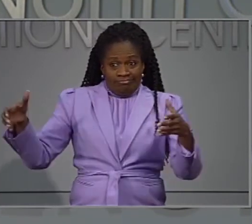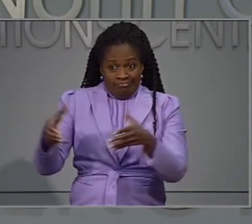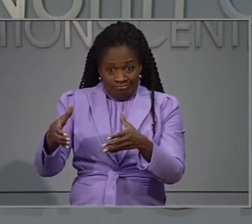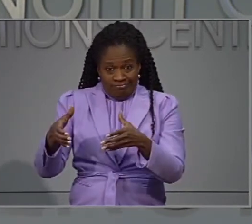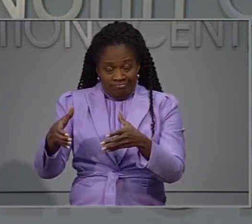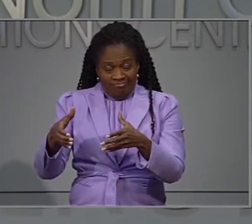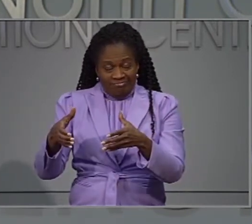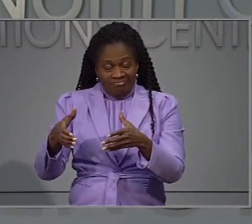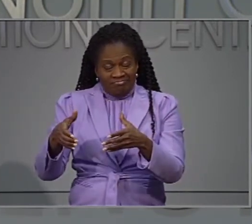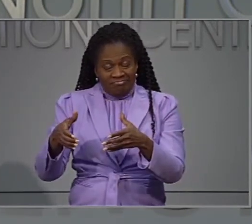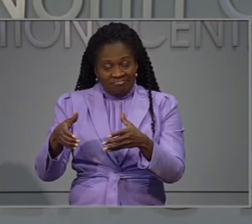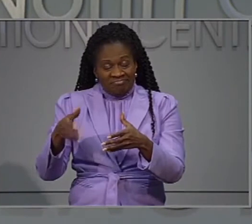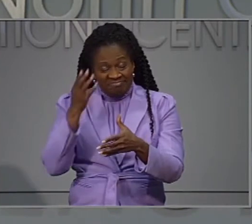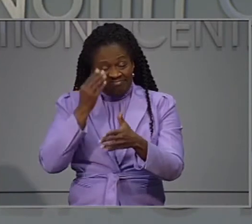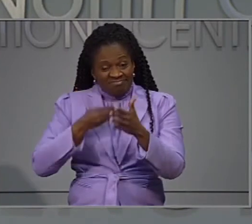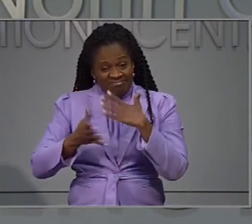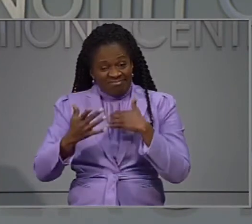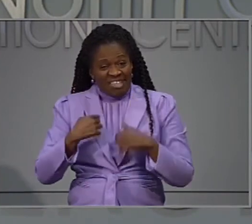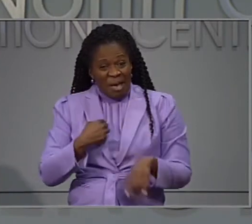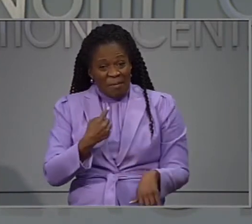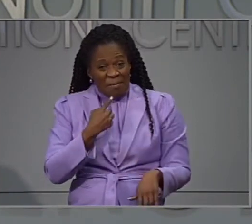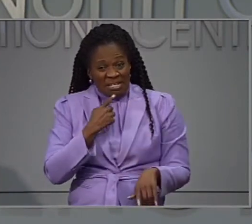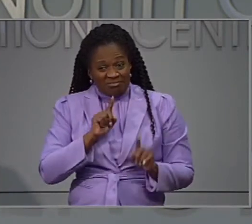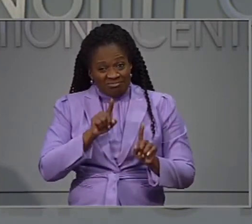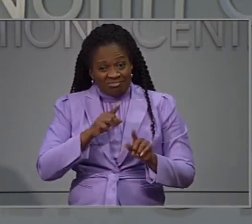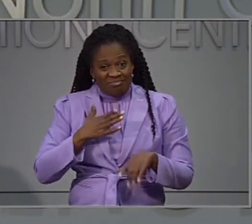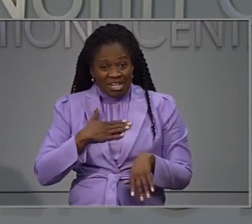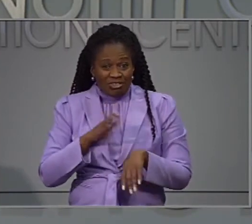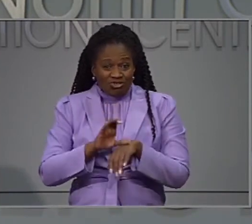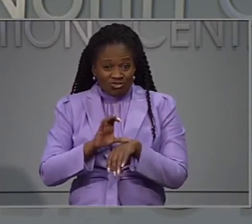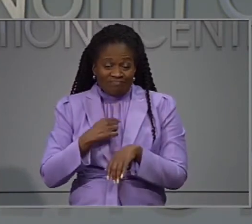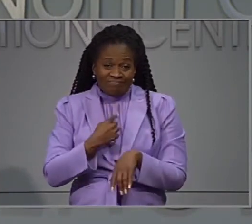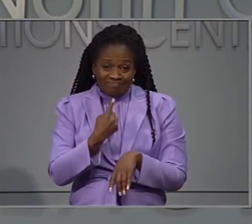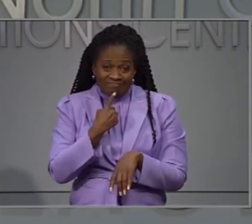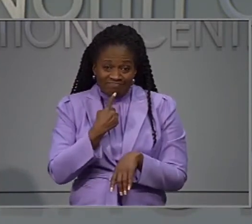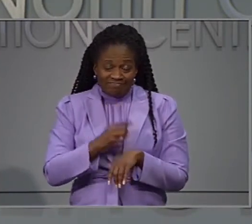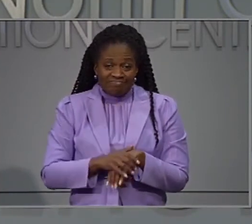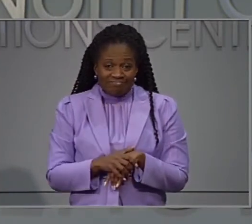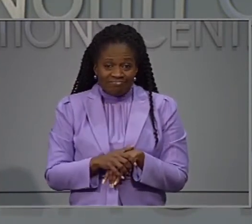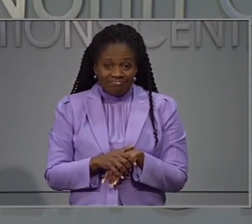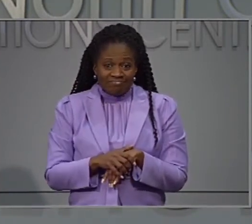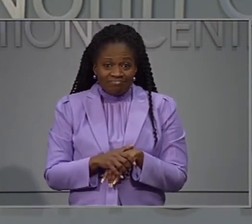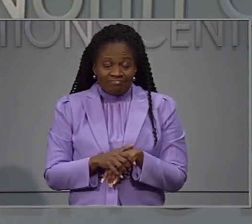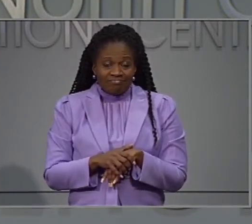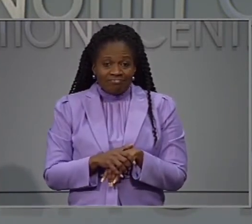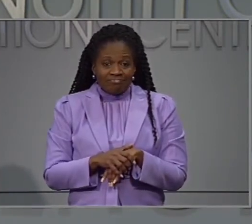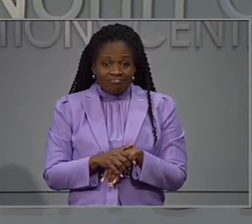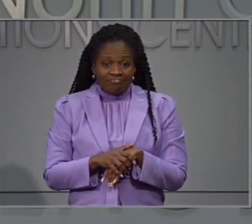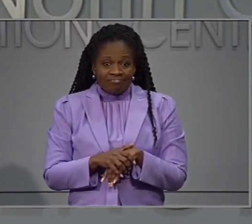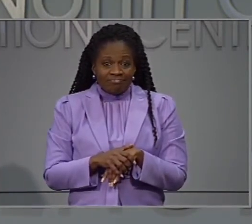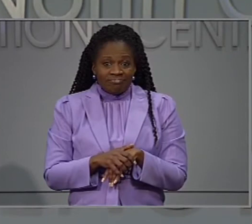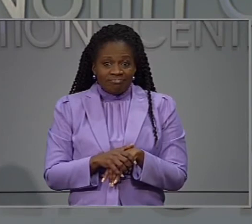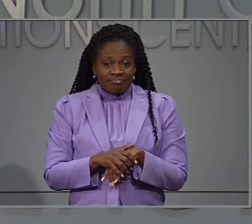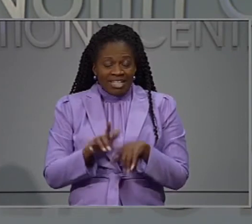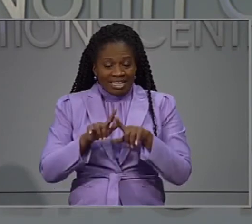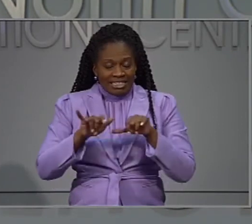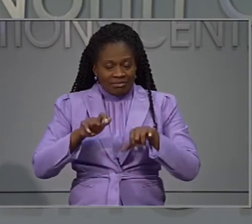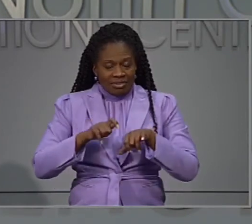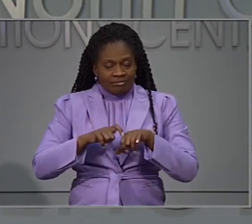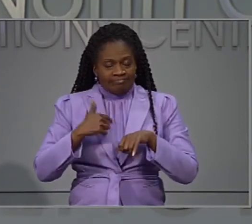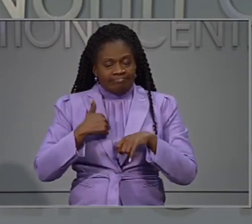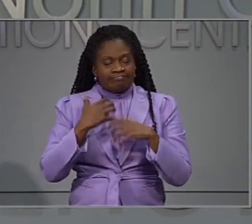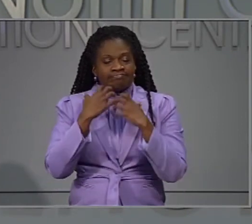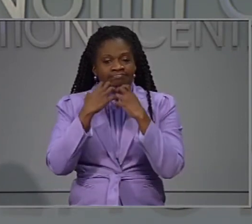I miss going to my church. I also care